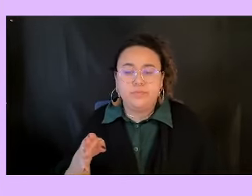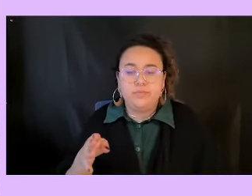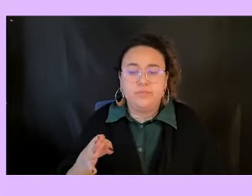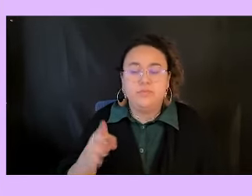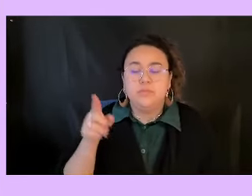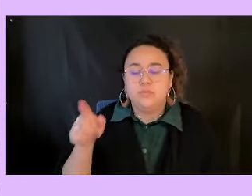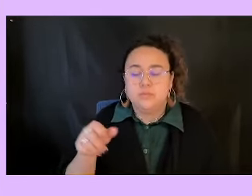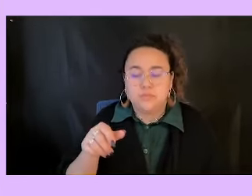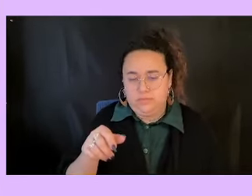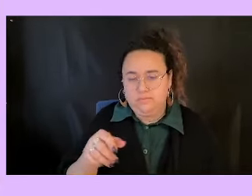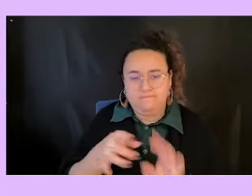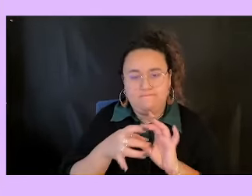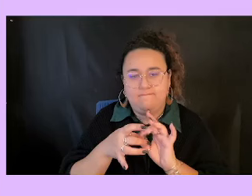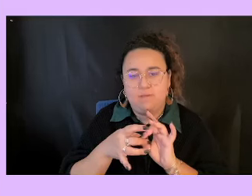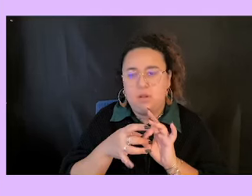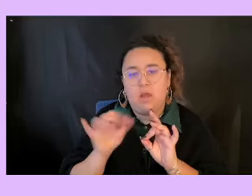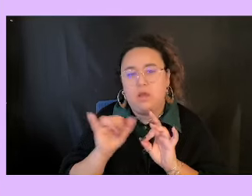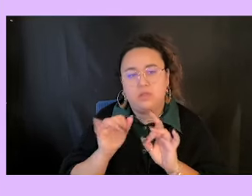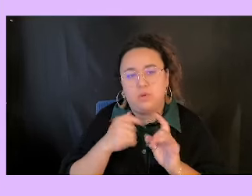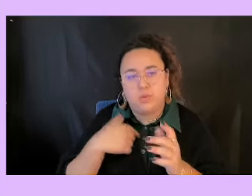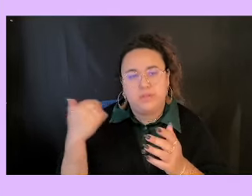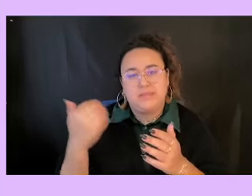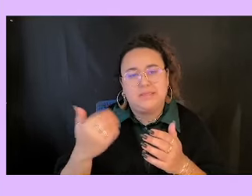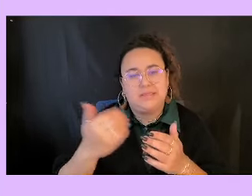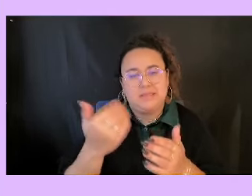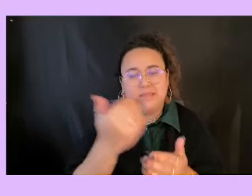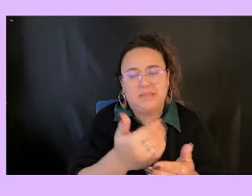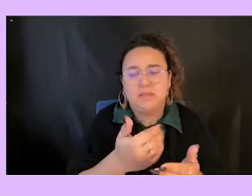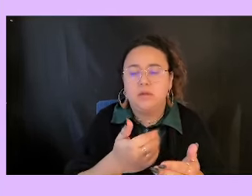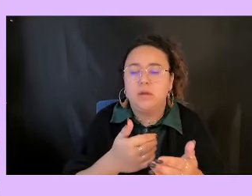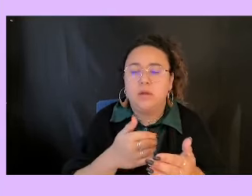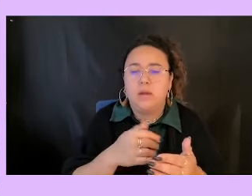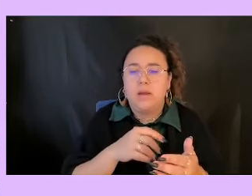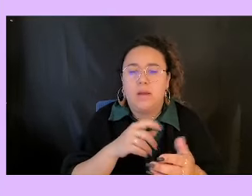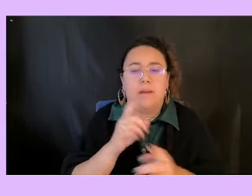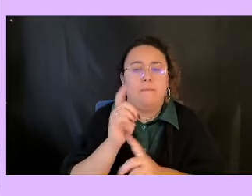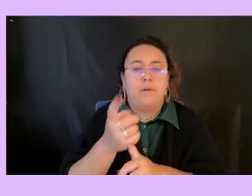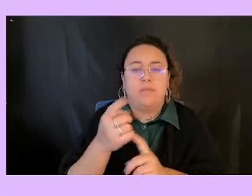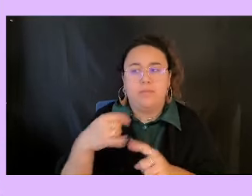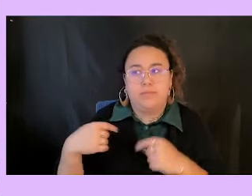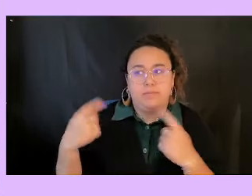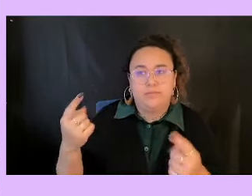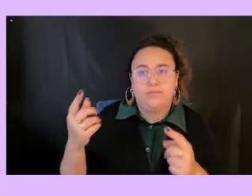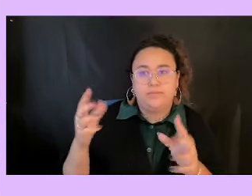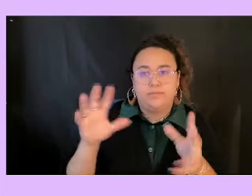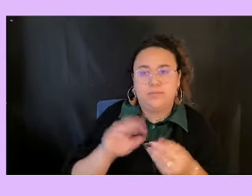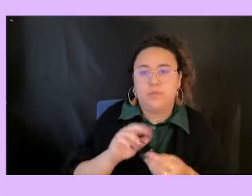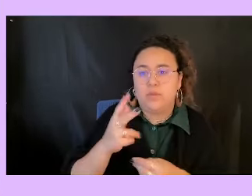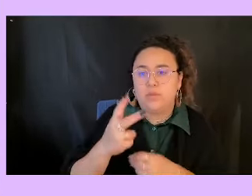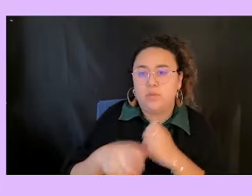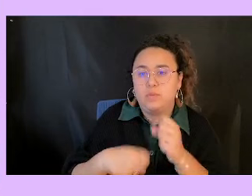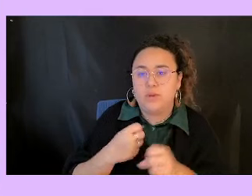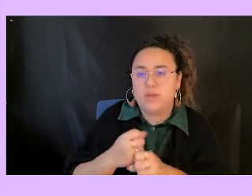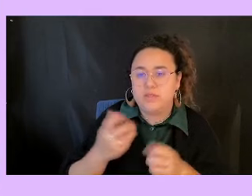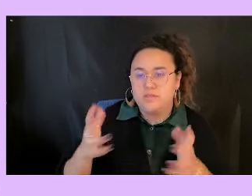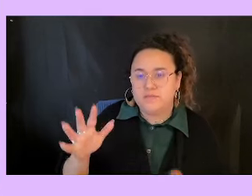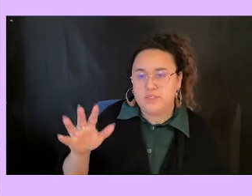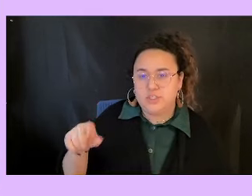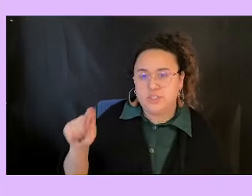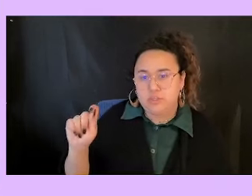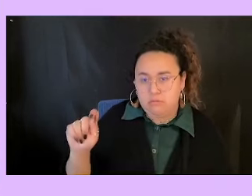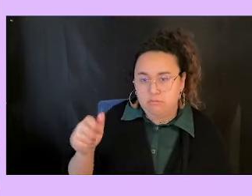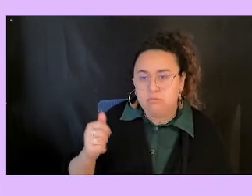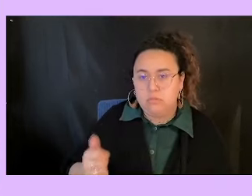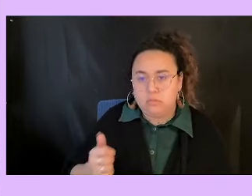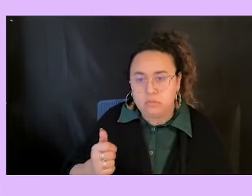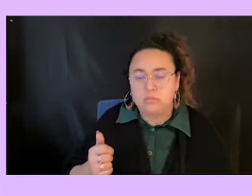where you know, we now have 3 years of collaboration or close to it under our belt beyond